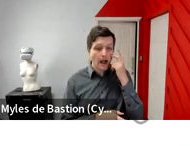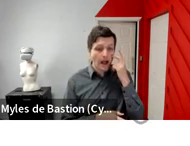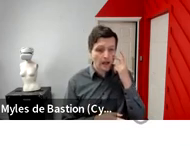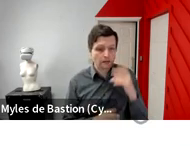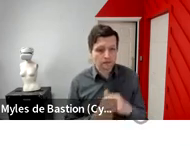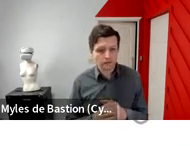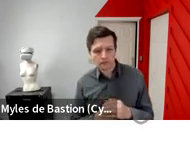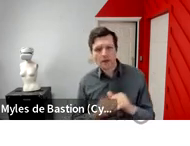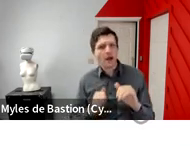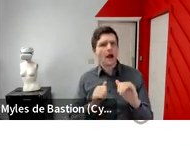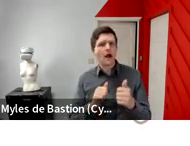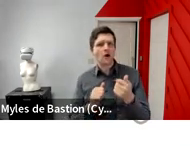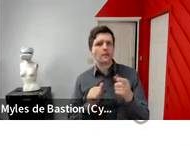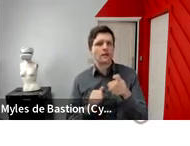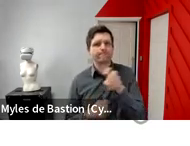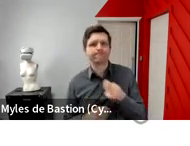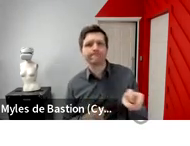If the person is blind,